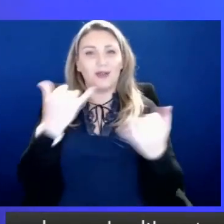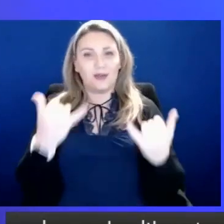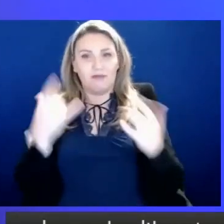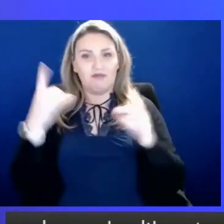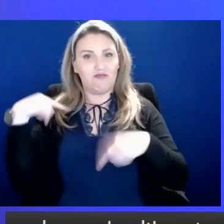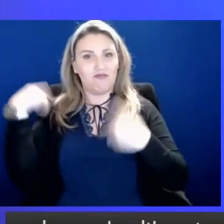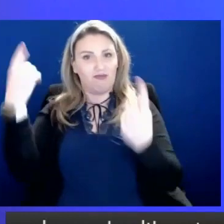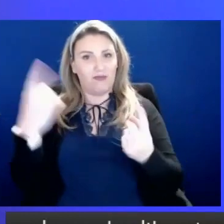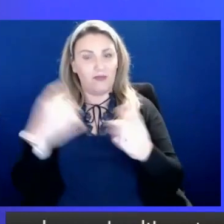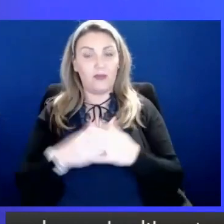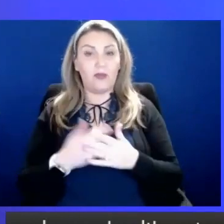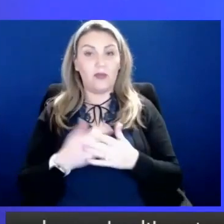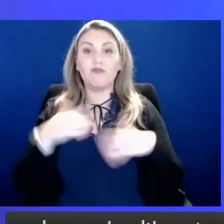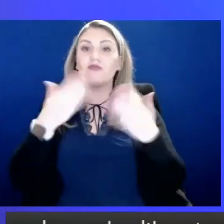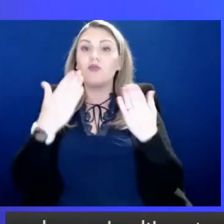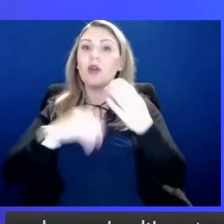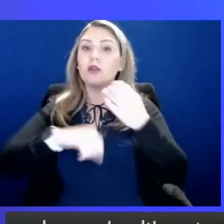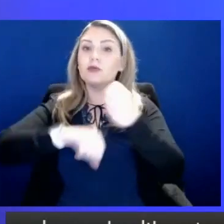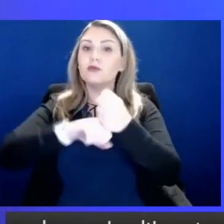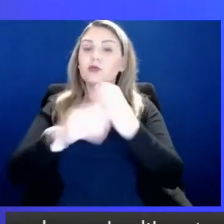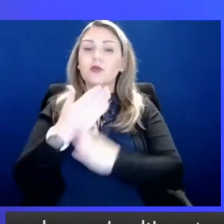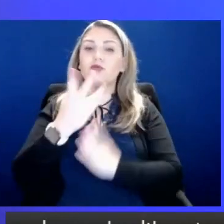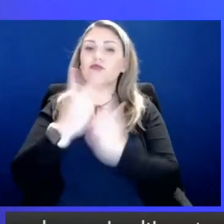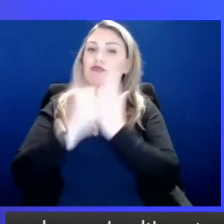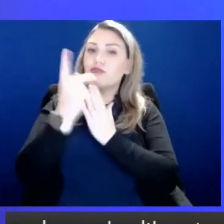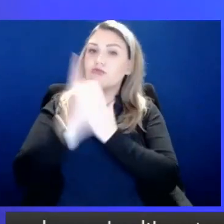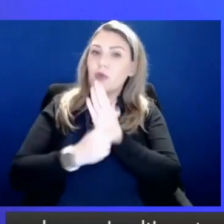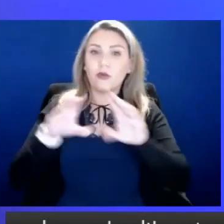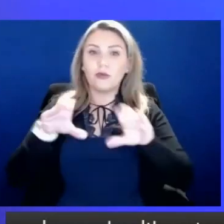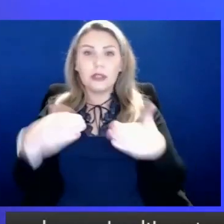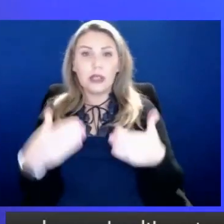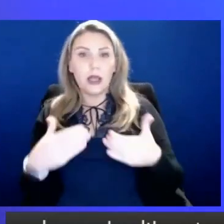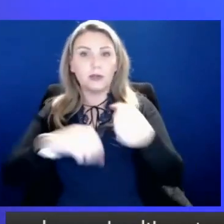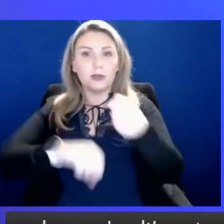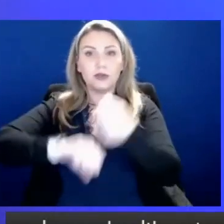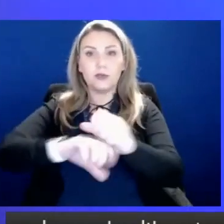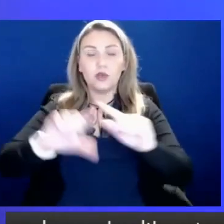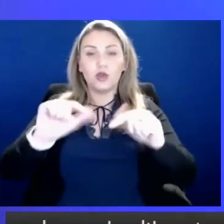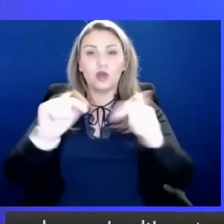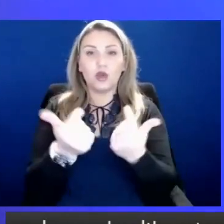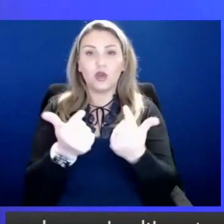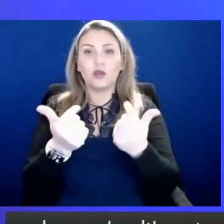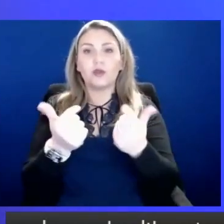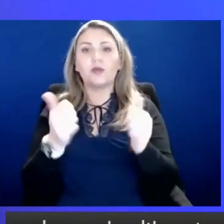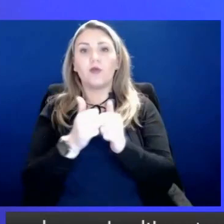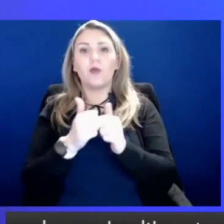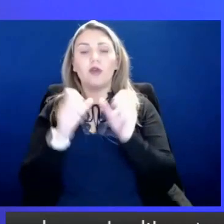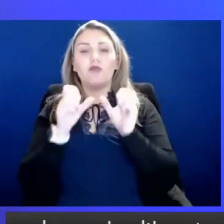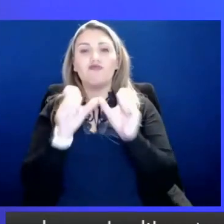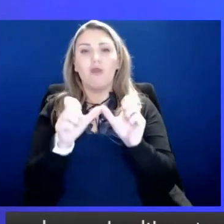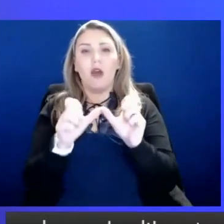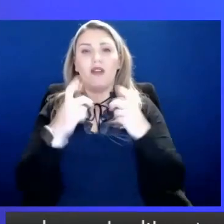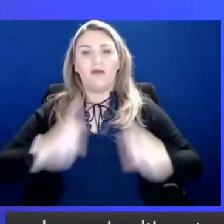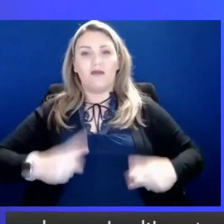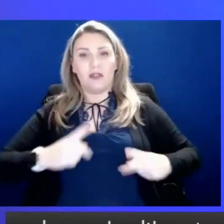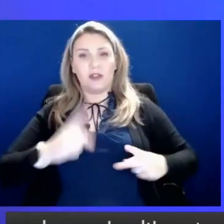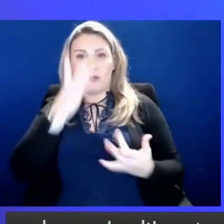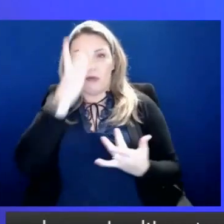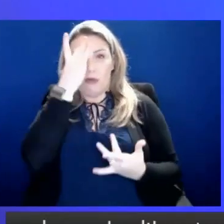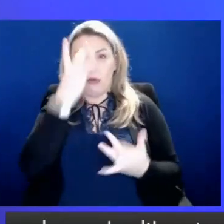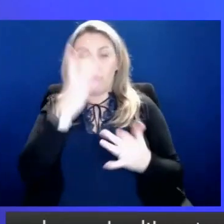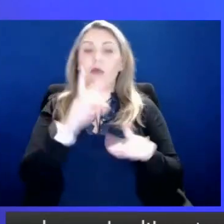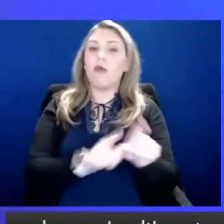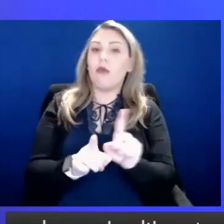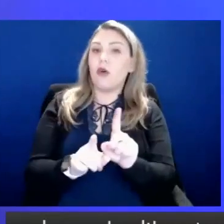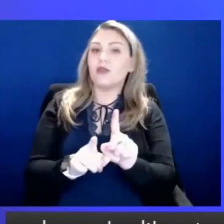support through programs, classes, presentations, and support groups for people who have a serious and chronic physical illness. And we also support their supporters, so